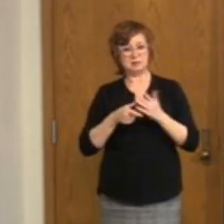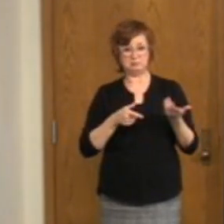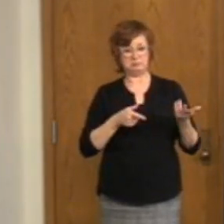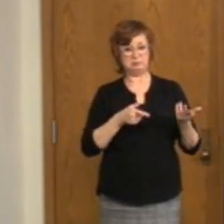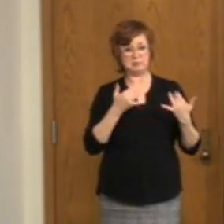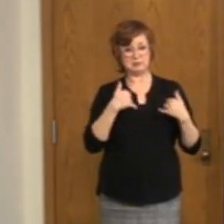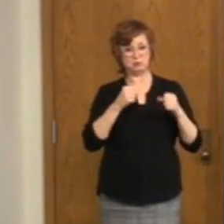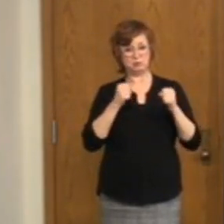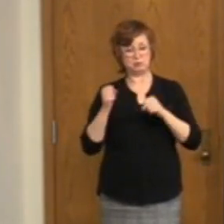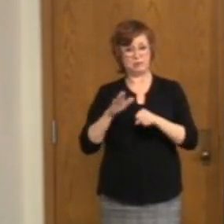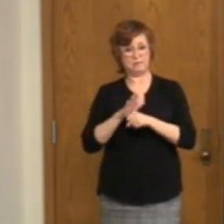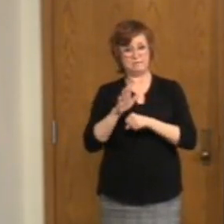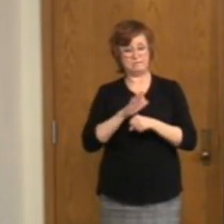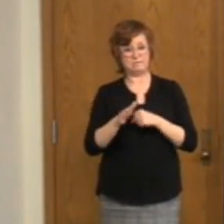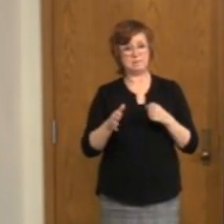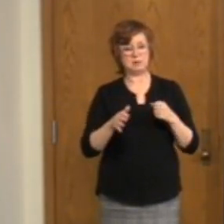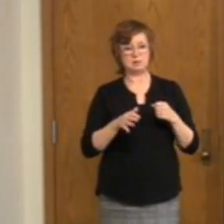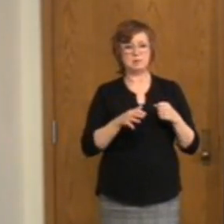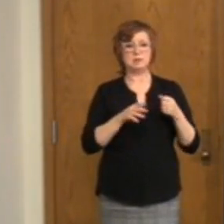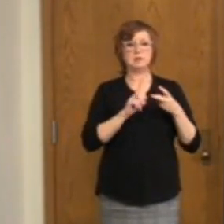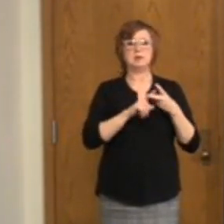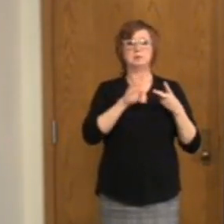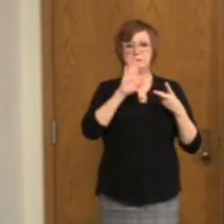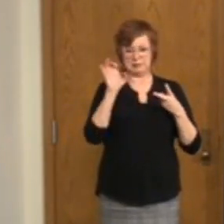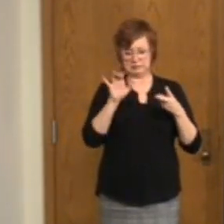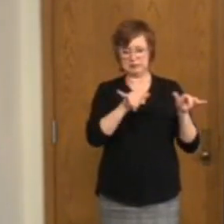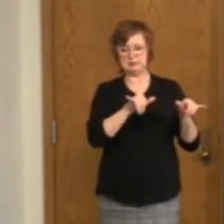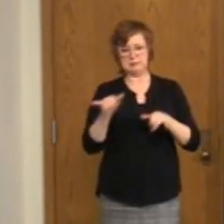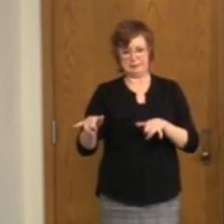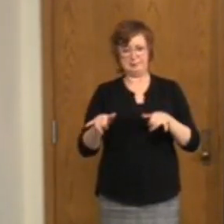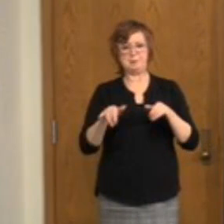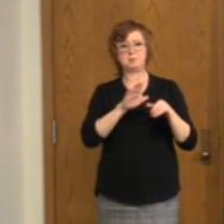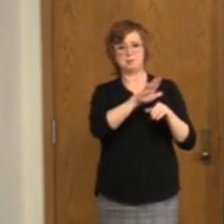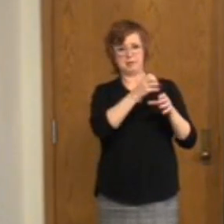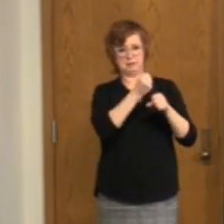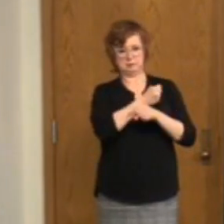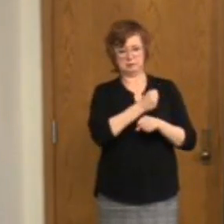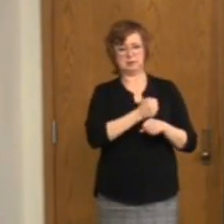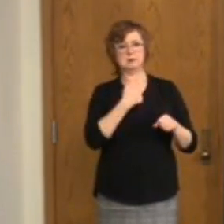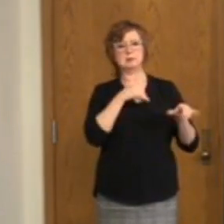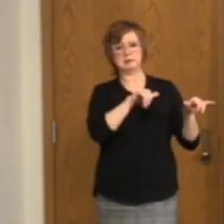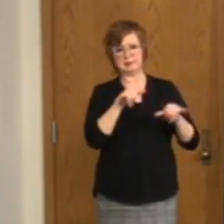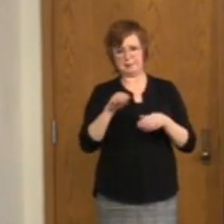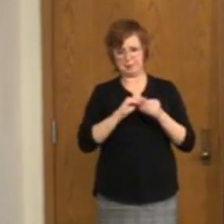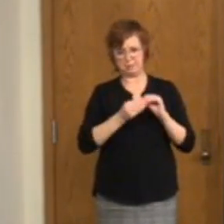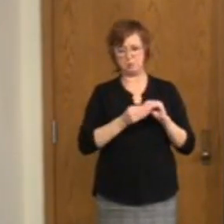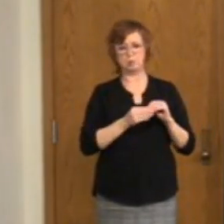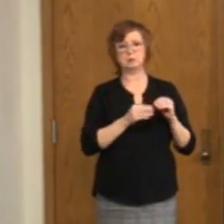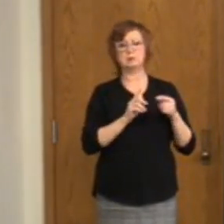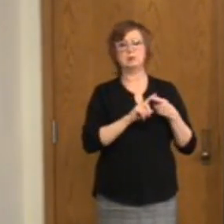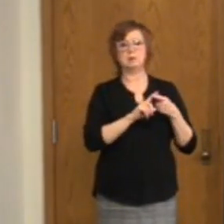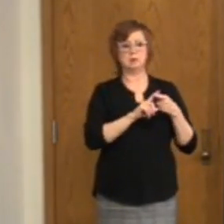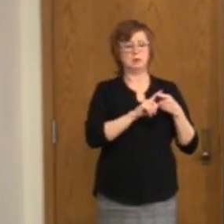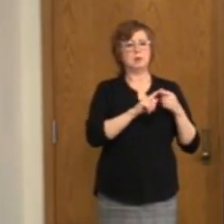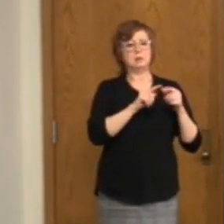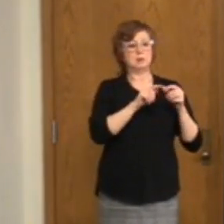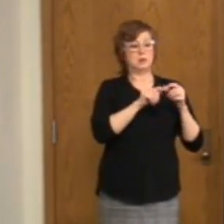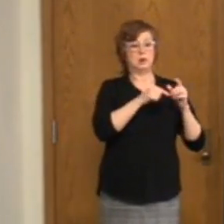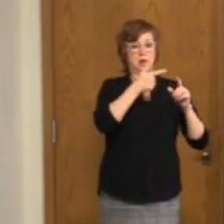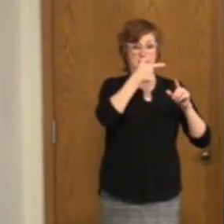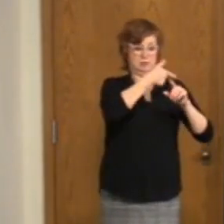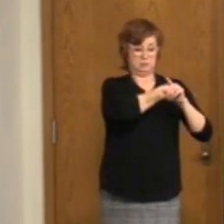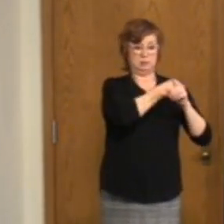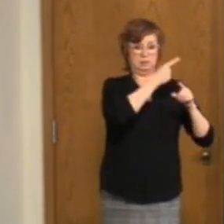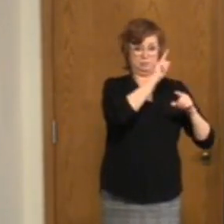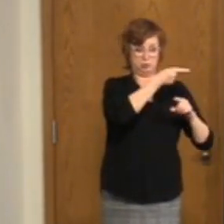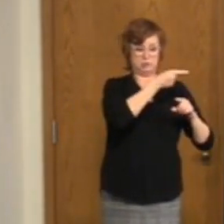that's showing high efficacy with just one dose. Second is, I want to emphasize that all of us in Canada are coming out of our